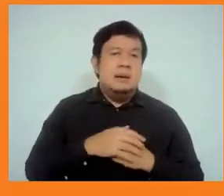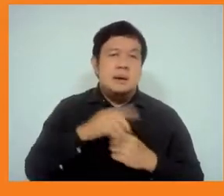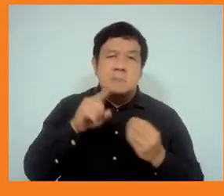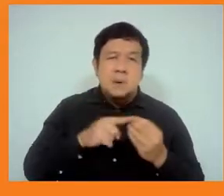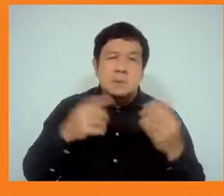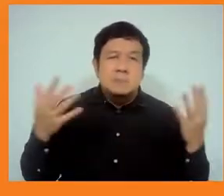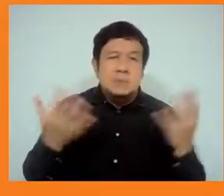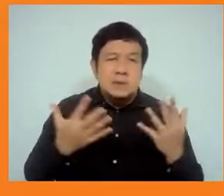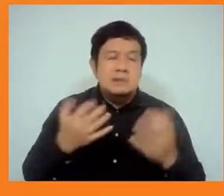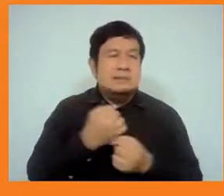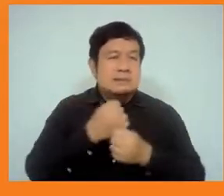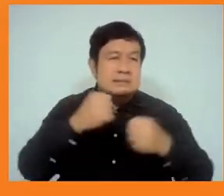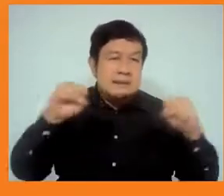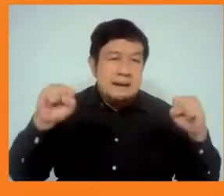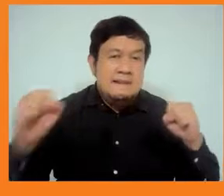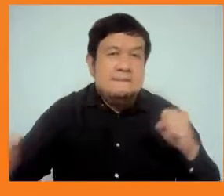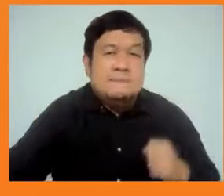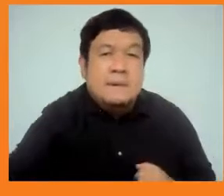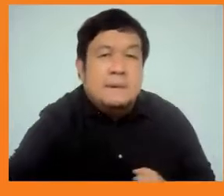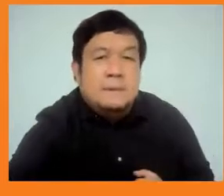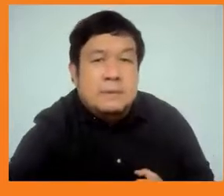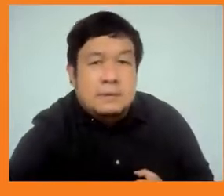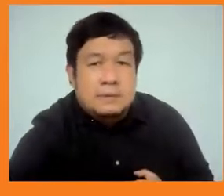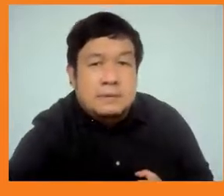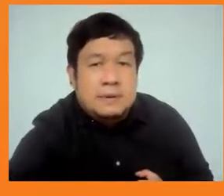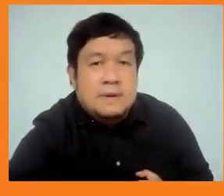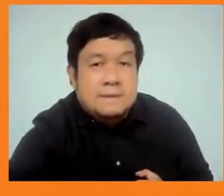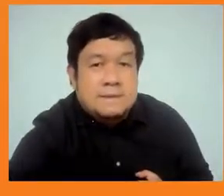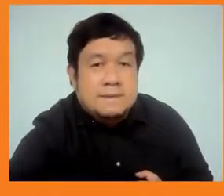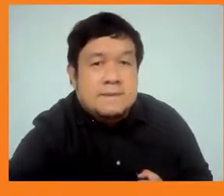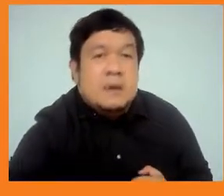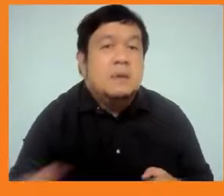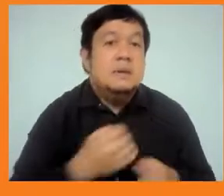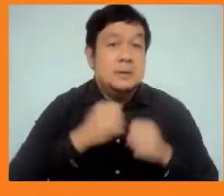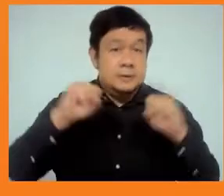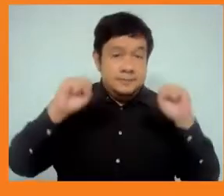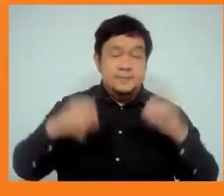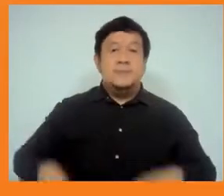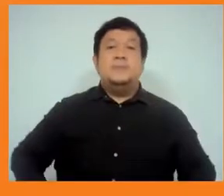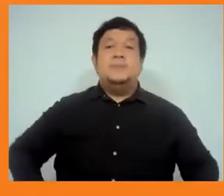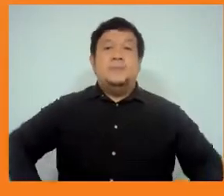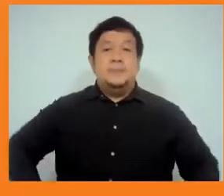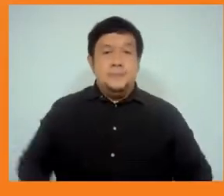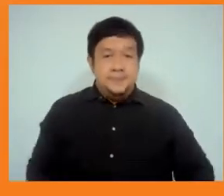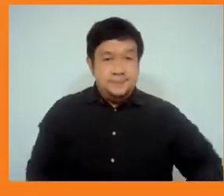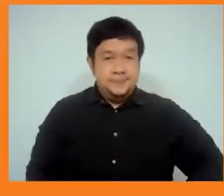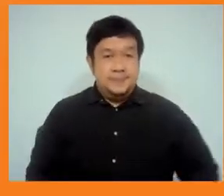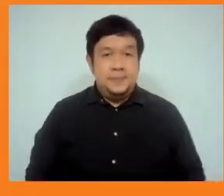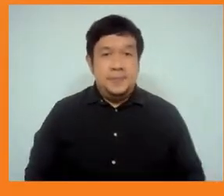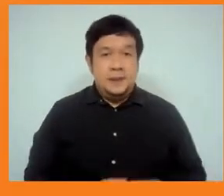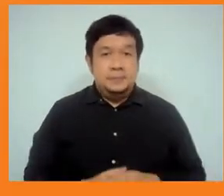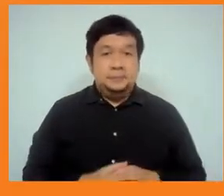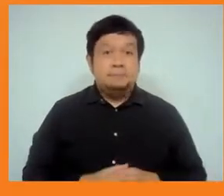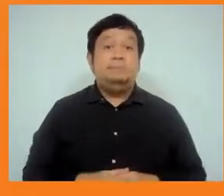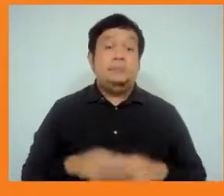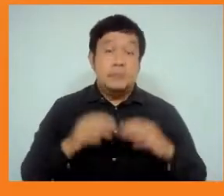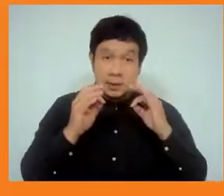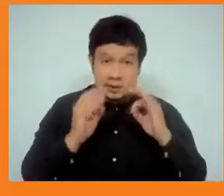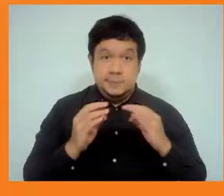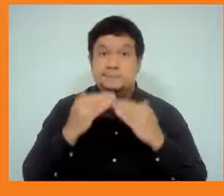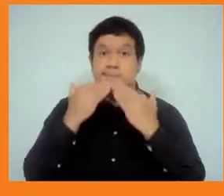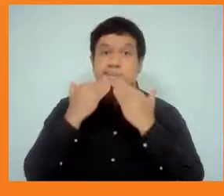It's 10 lakhs, which is 100,000. Okay, very bad at this. So, but that hardly